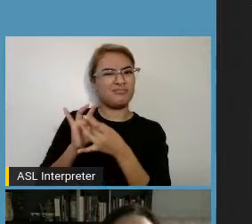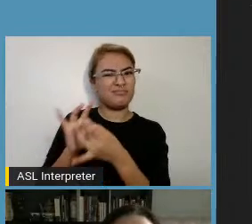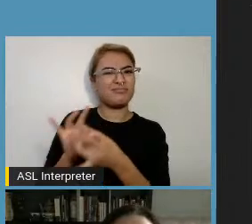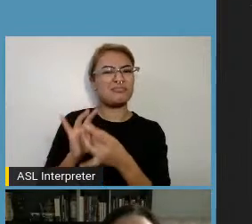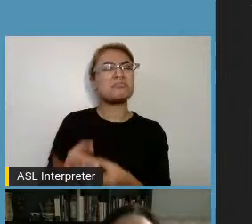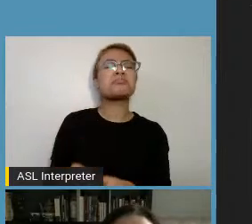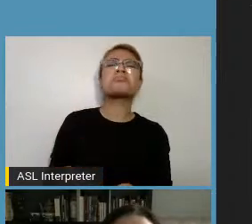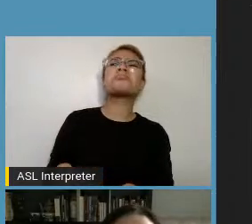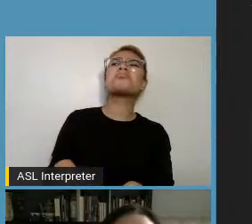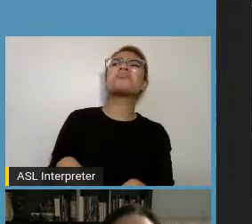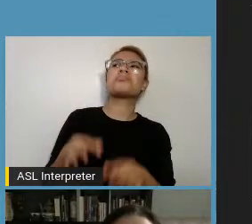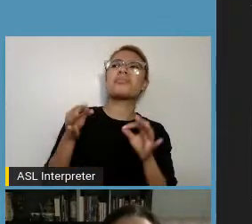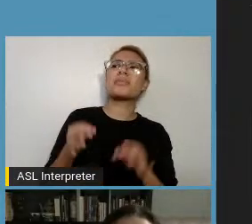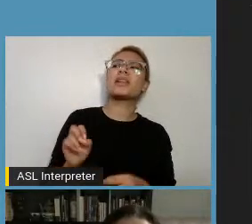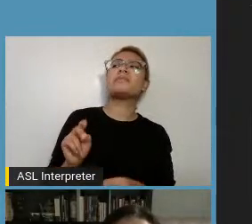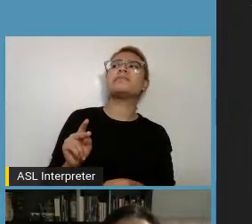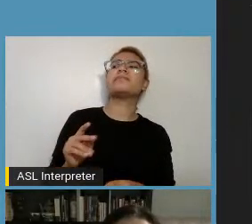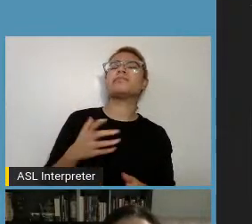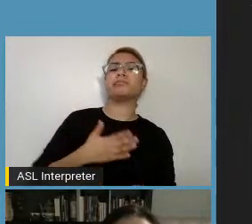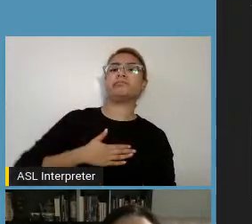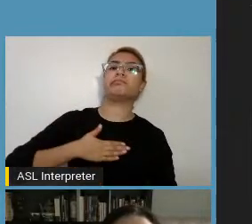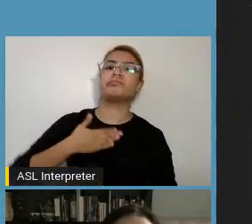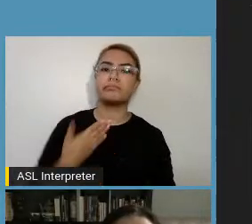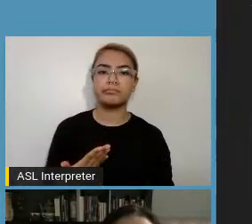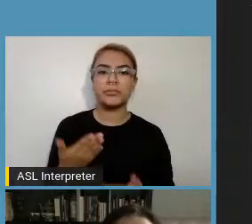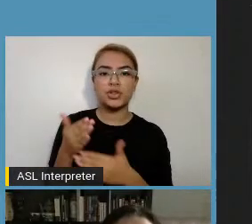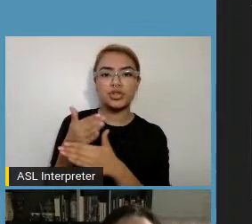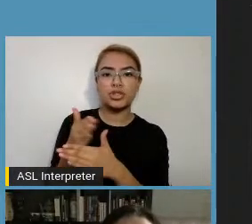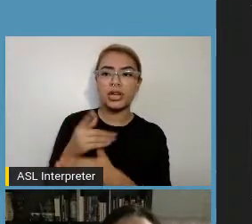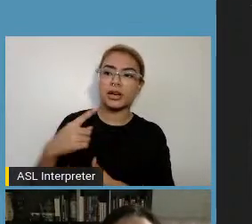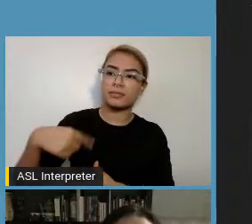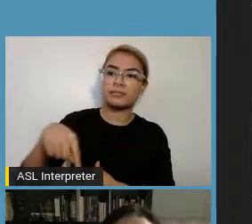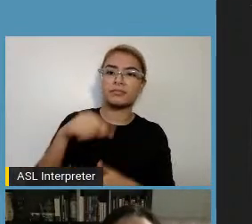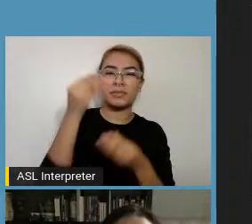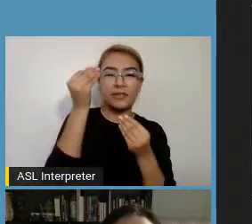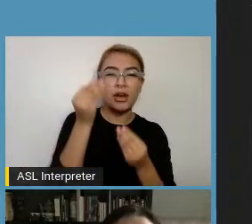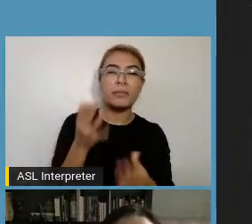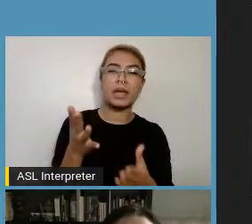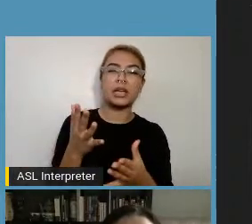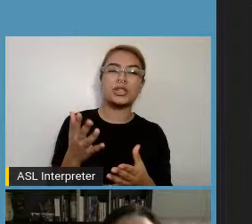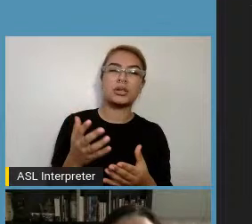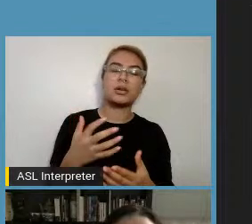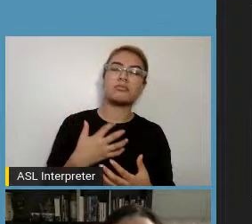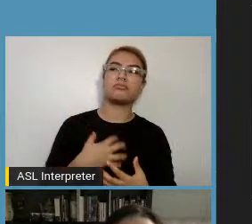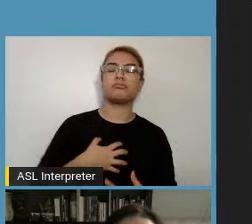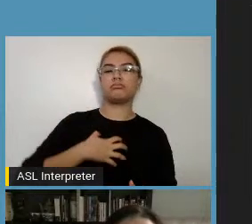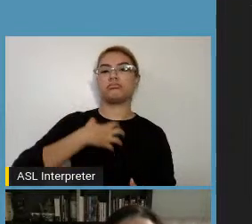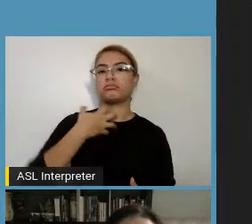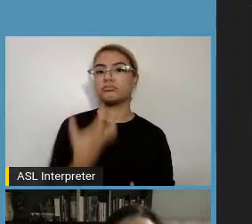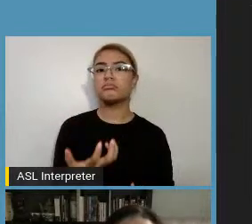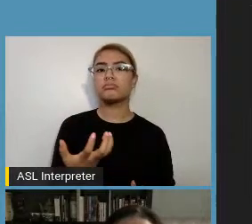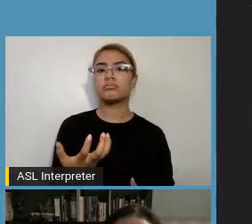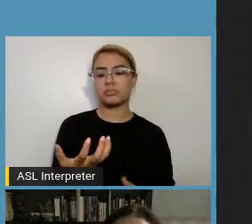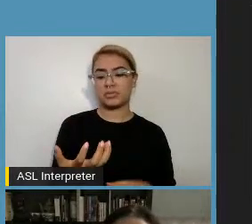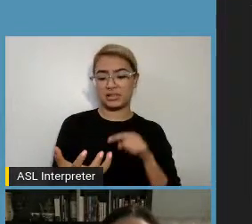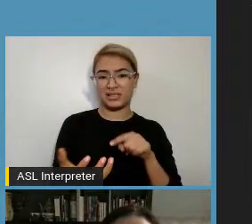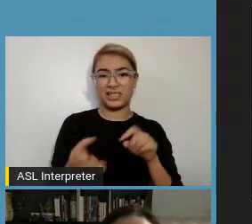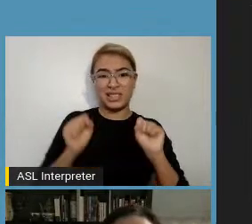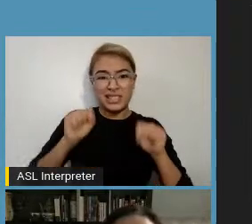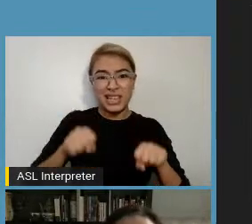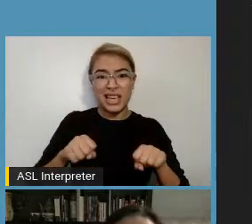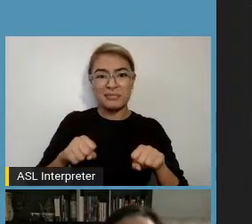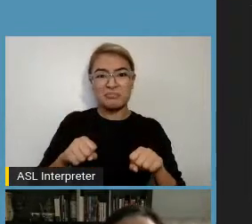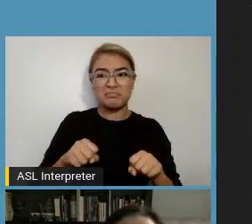willing to share those things with her, knowing that there's a possibility that they could be punished for that. Sometimes they